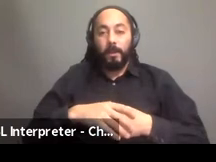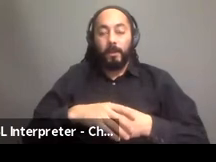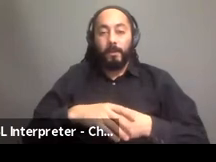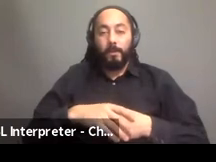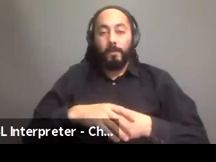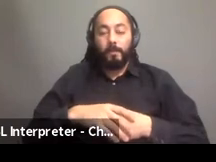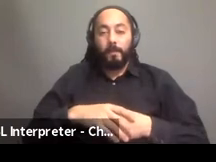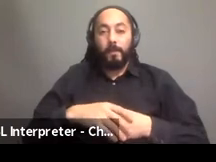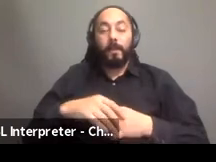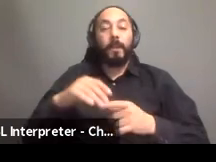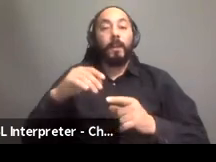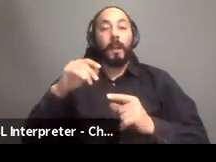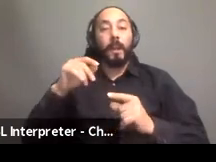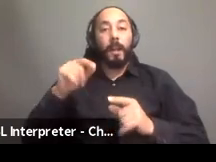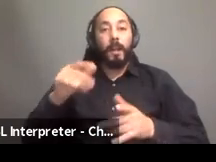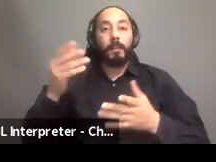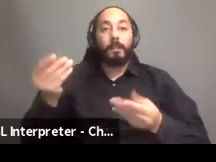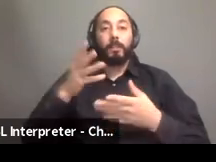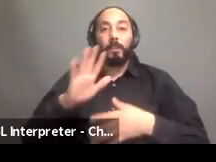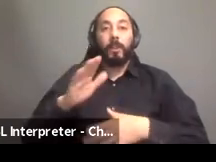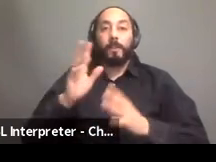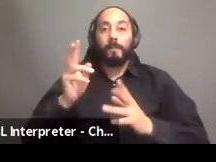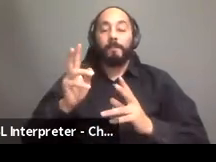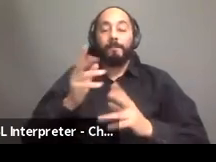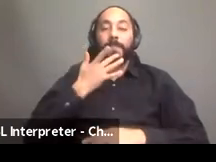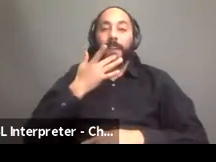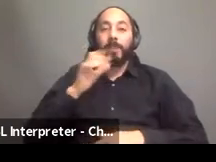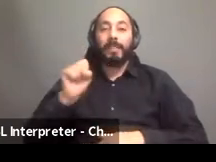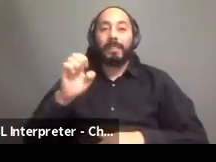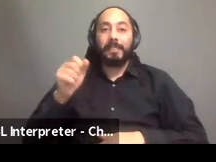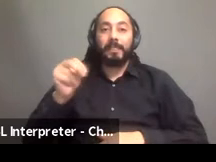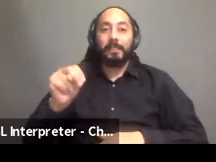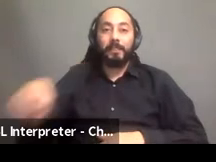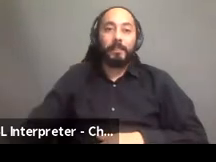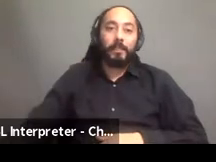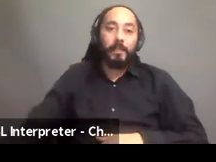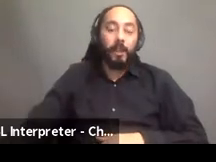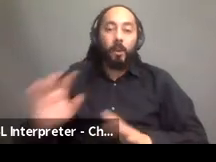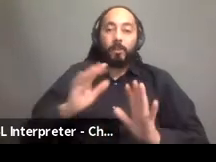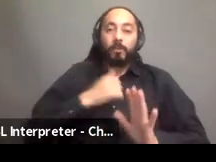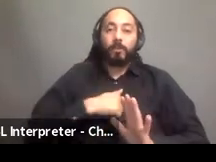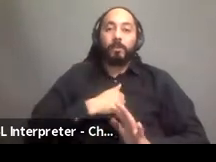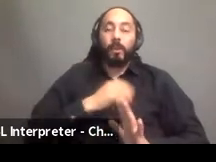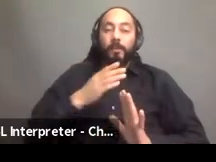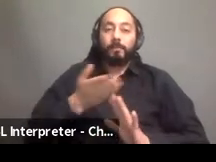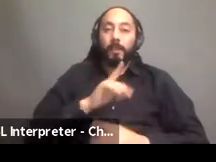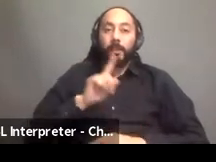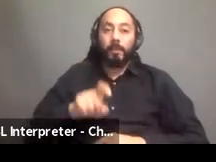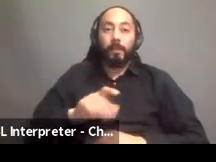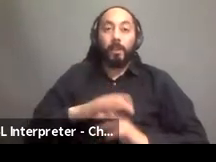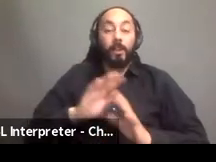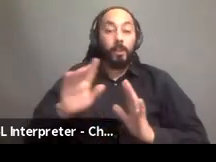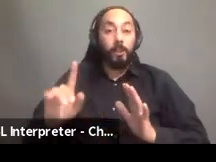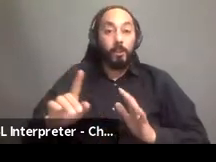is your favorite season, please? Oh, actually, before that, we're asking another question. Is this your